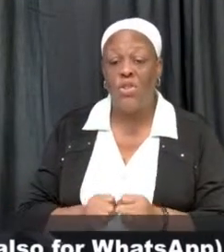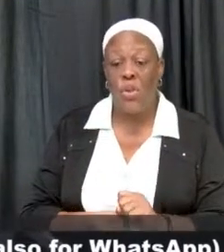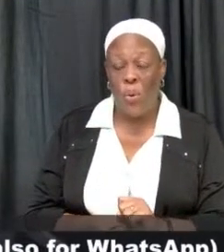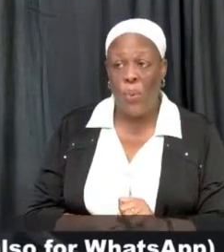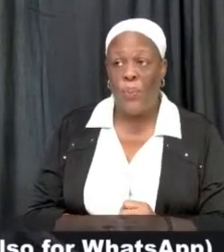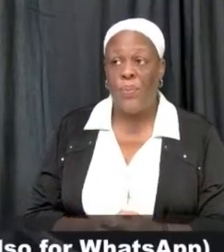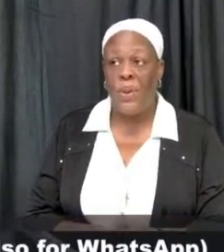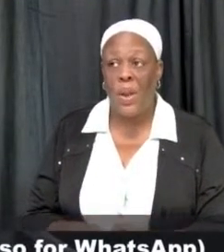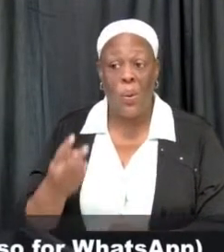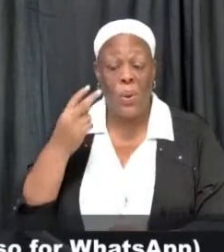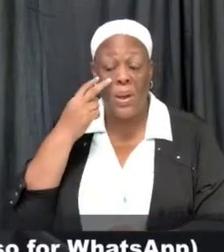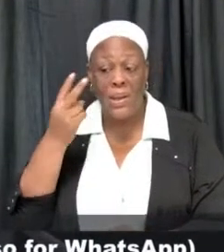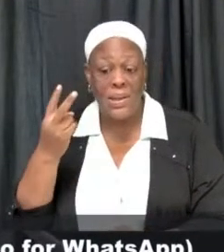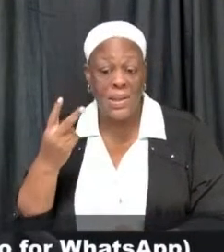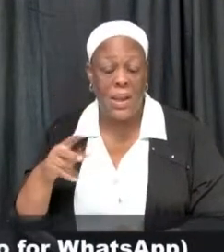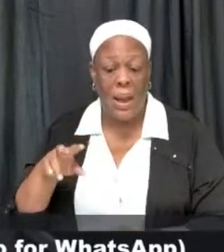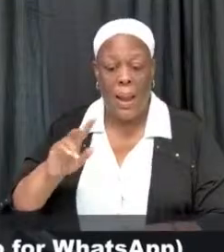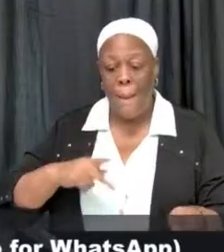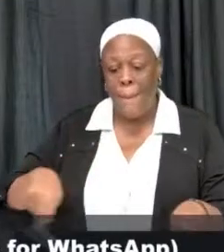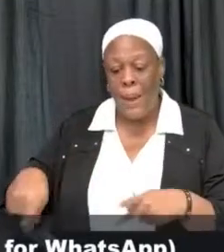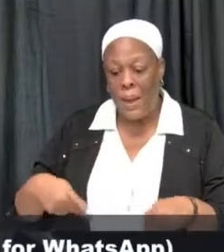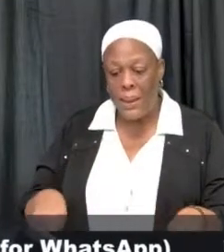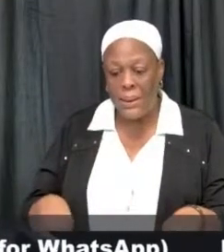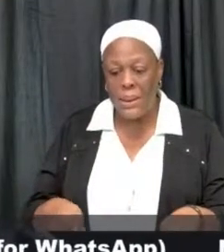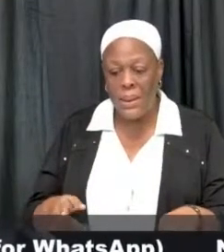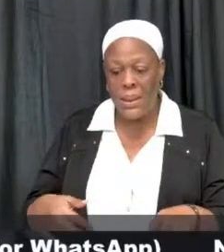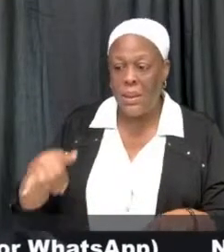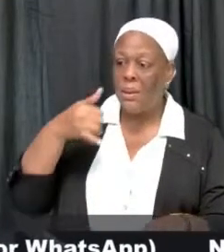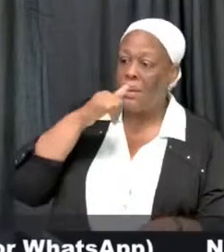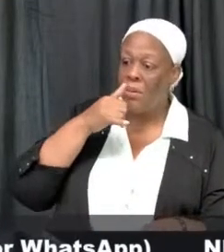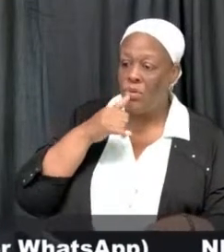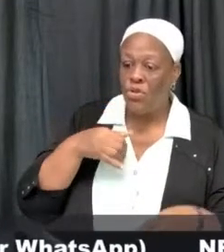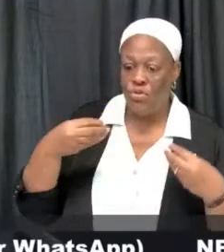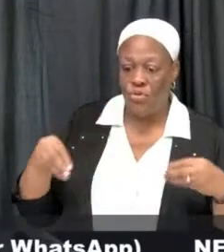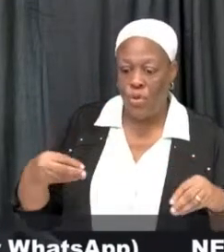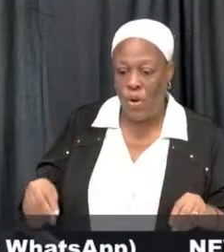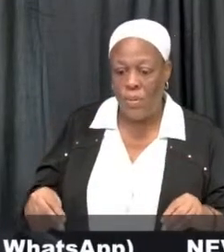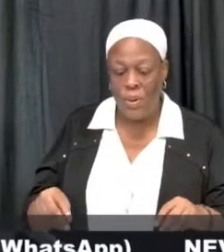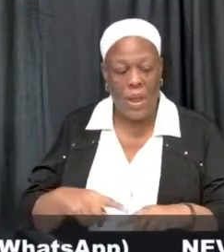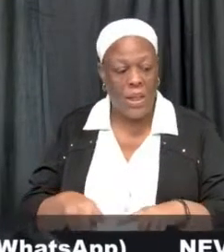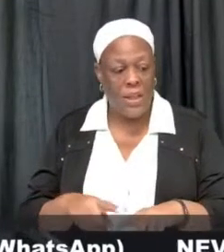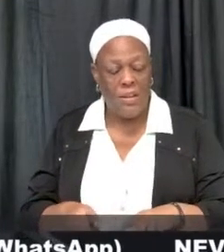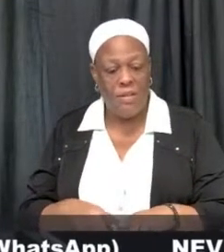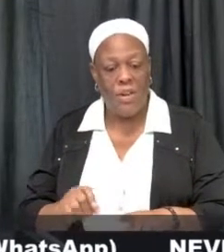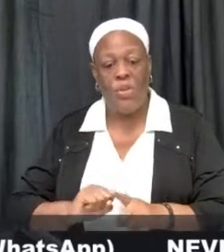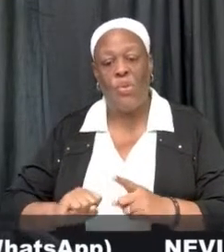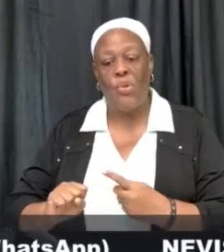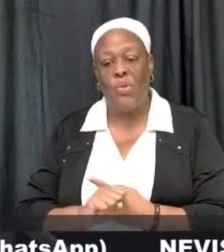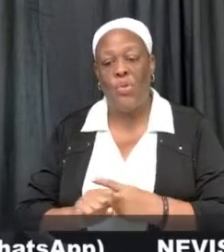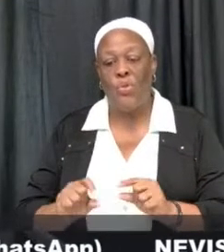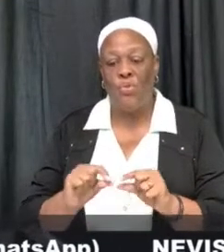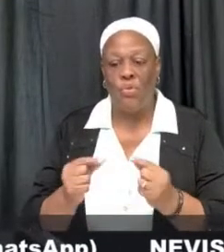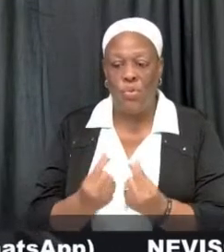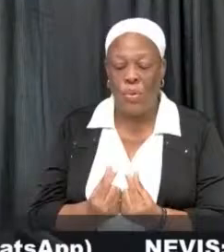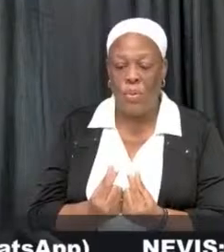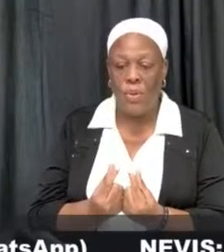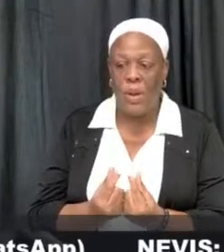behavior frequently at parties, bars, and other similar social activities. These type